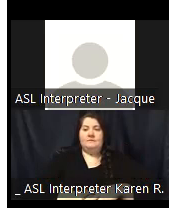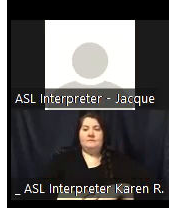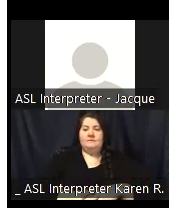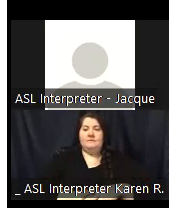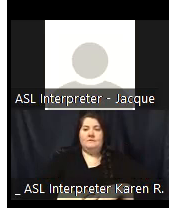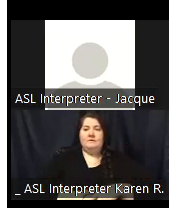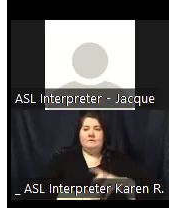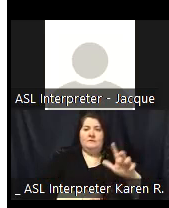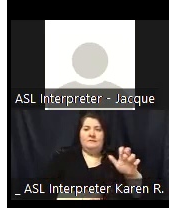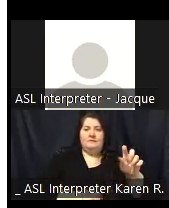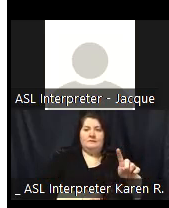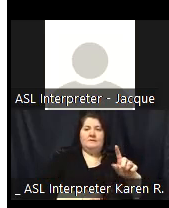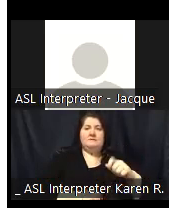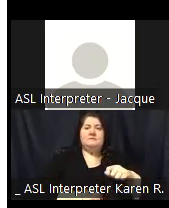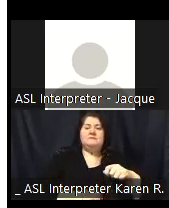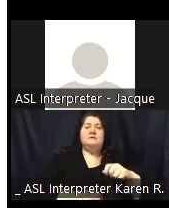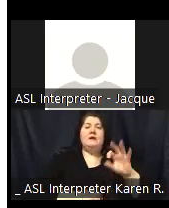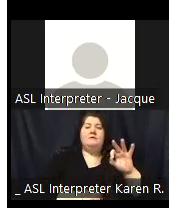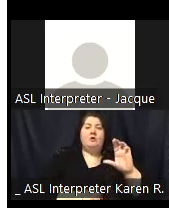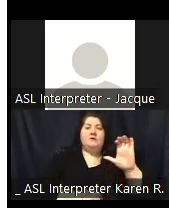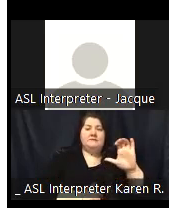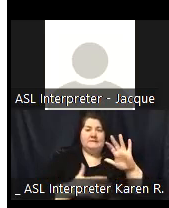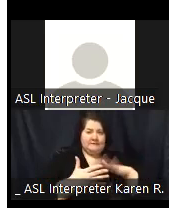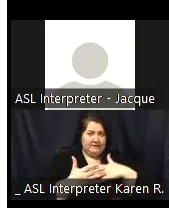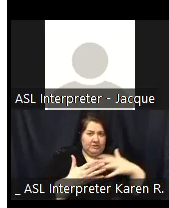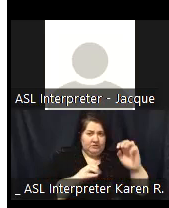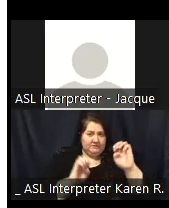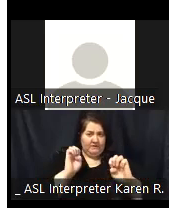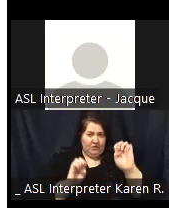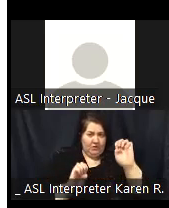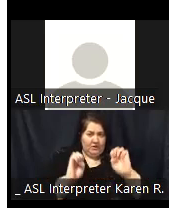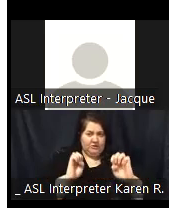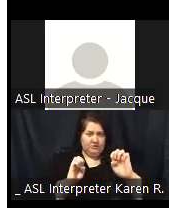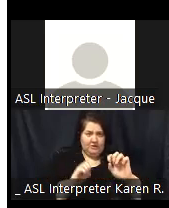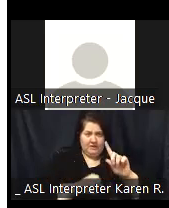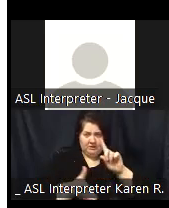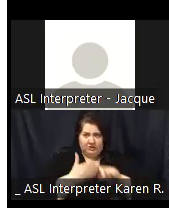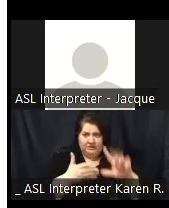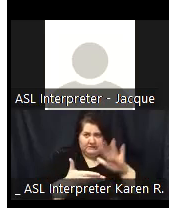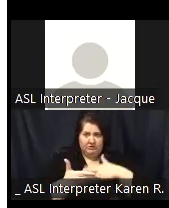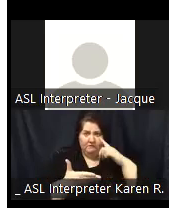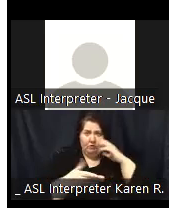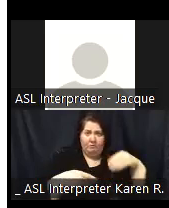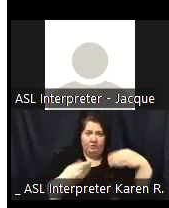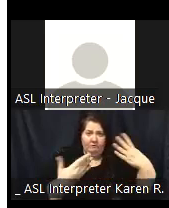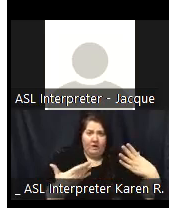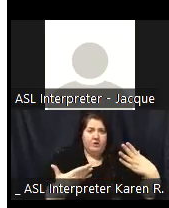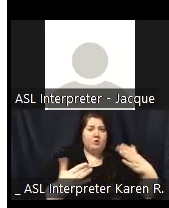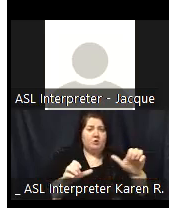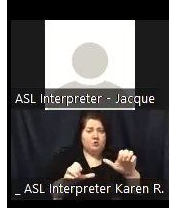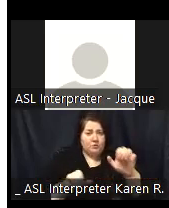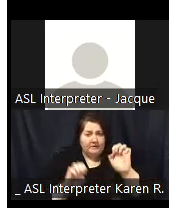Another one is, the FRC schedules the evaluation. Do they check schedules of providers who would be doing the